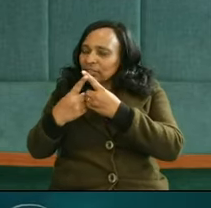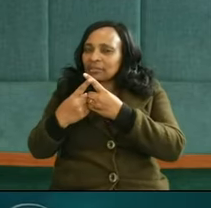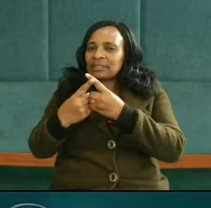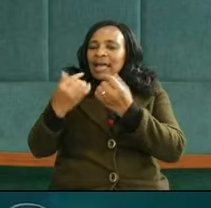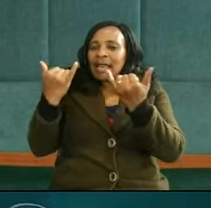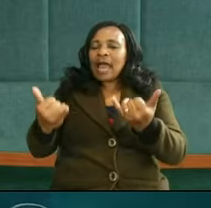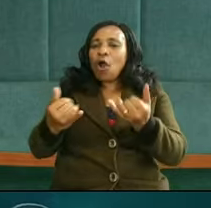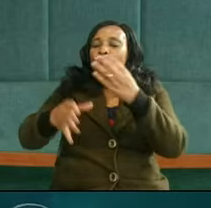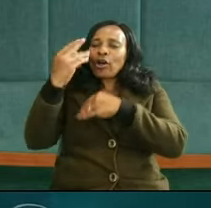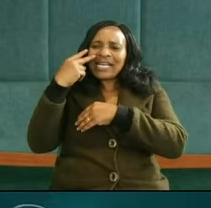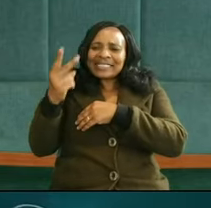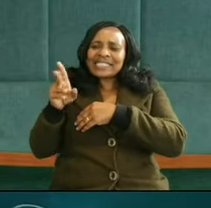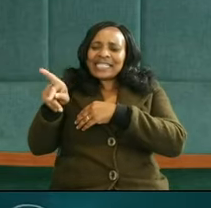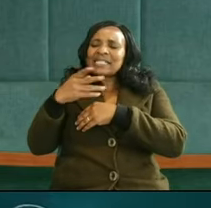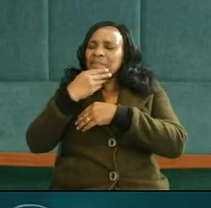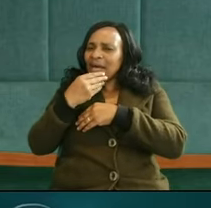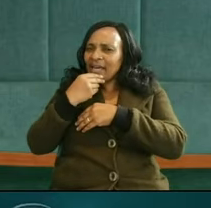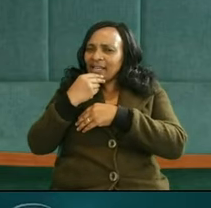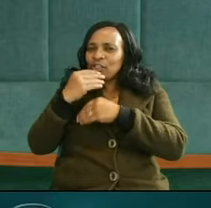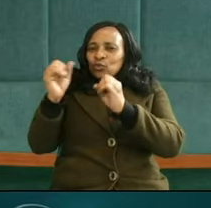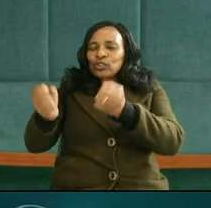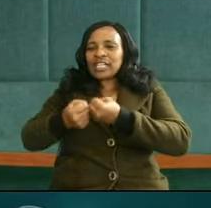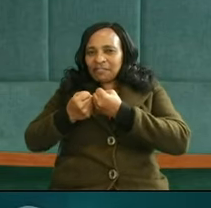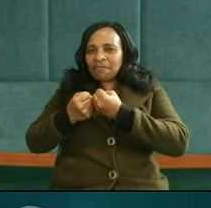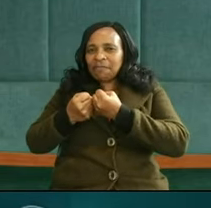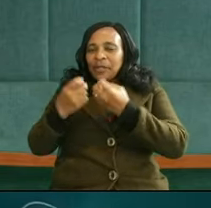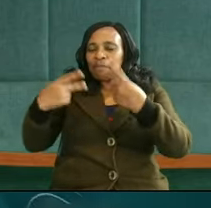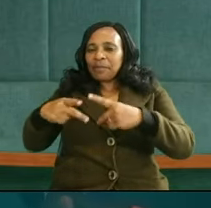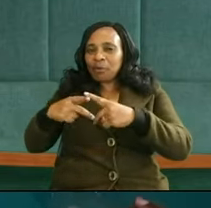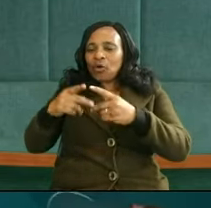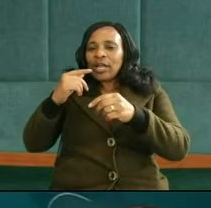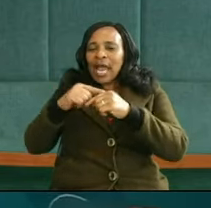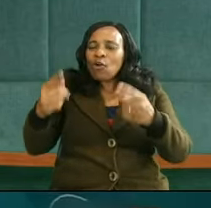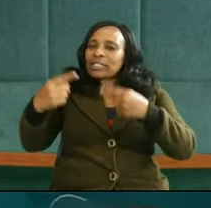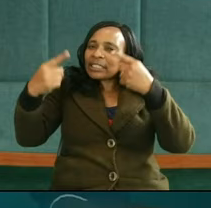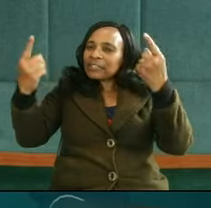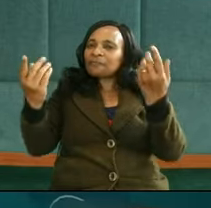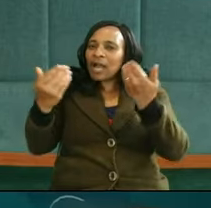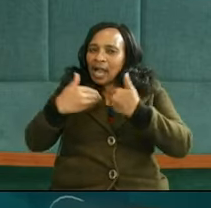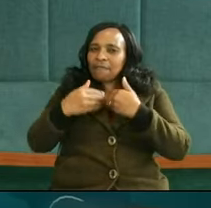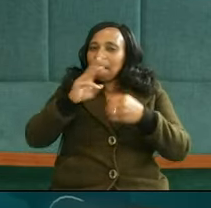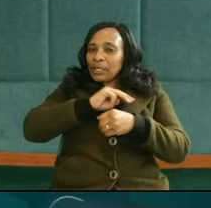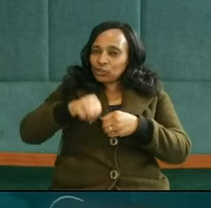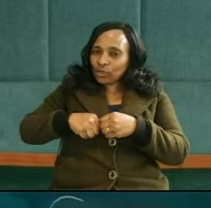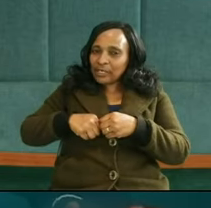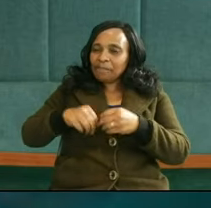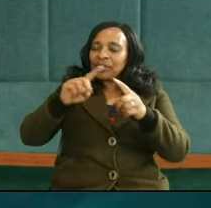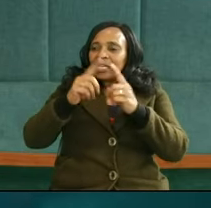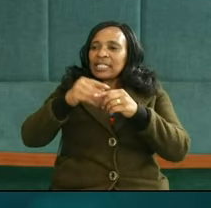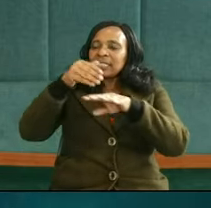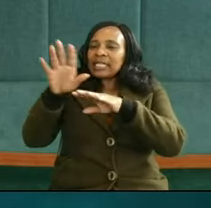God having seen him, having been in Samaria and succeeded successfully, he can confidently bring Philip to this